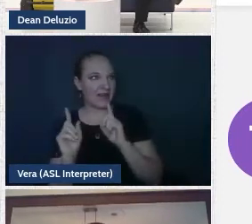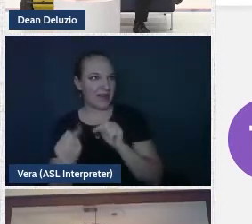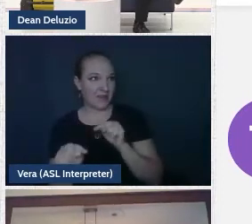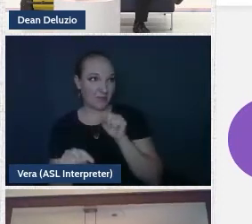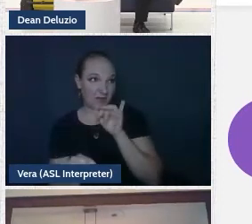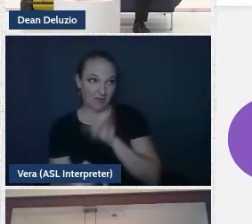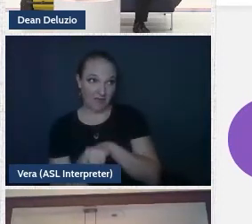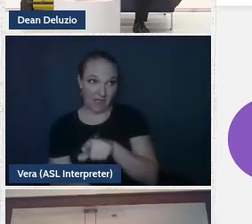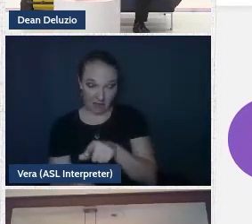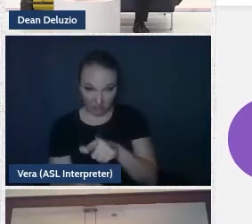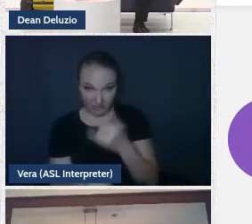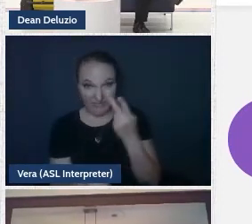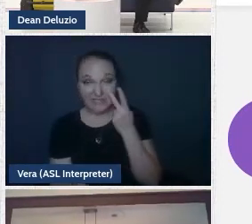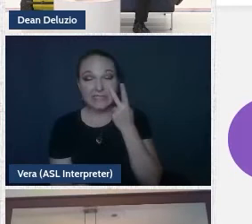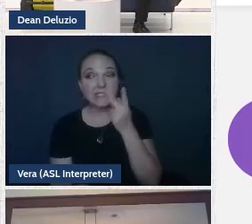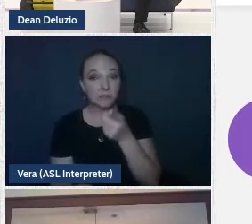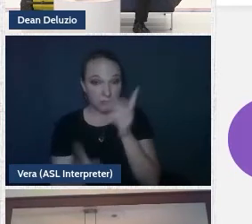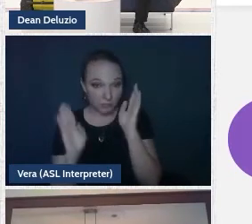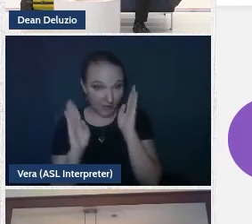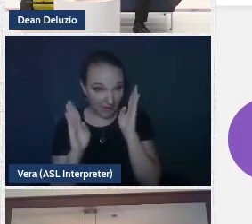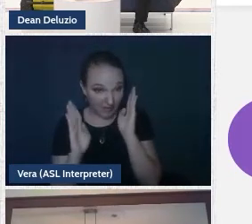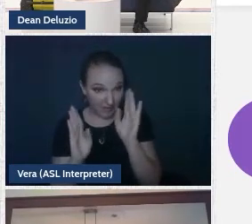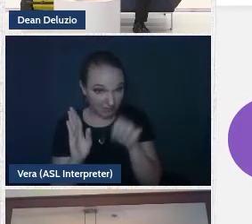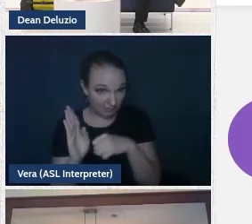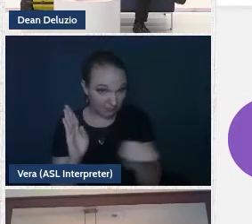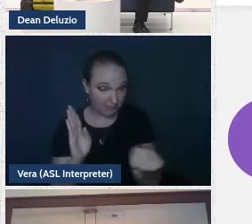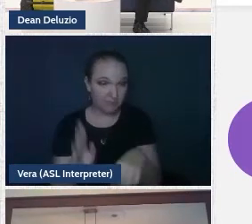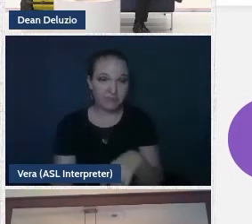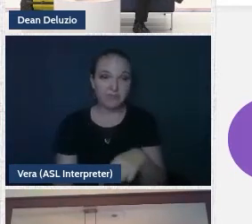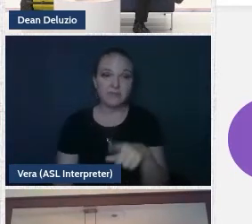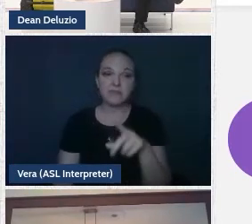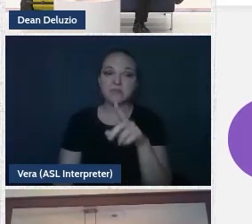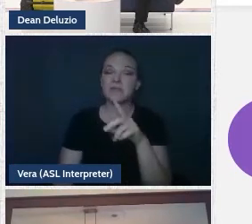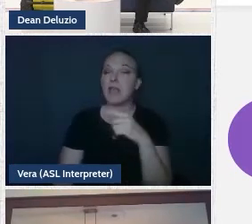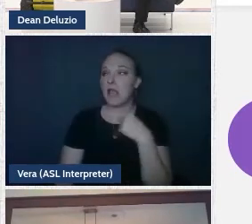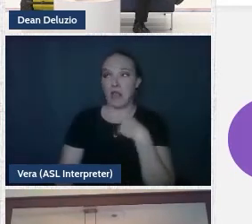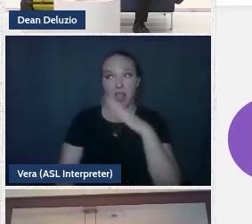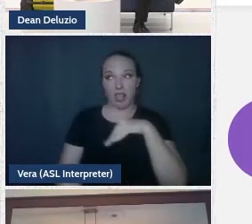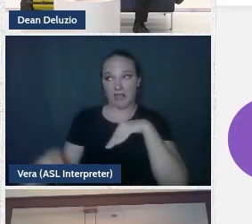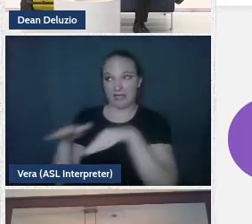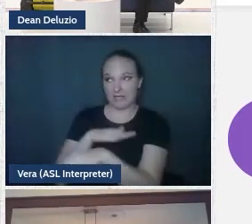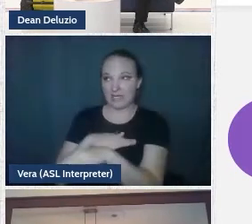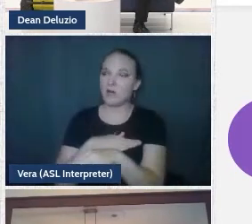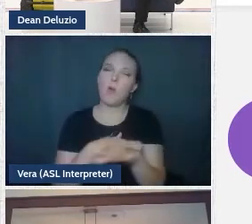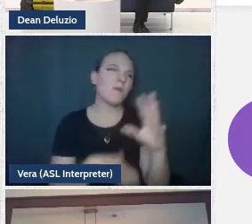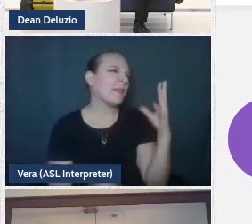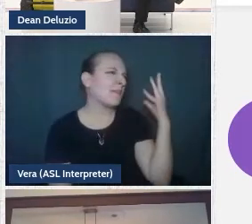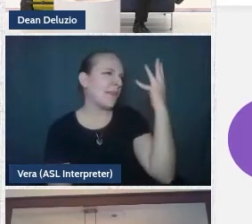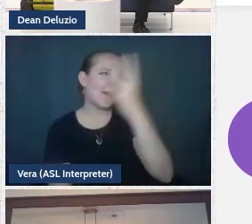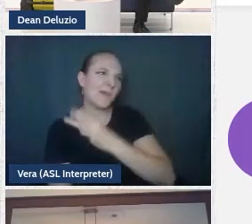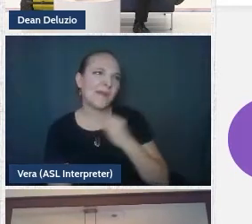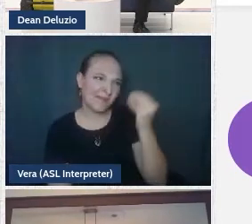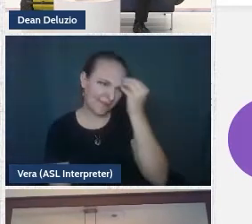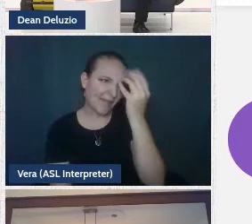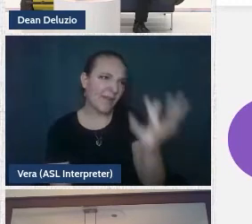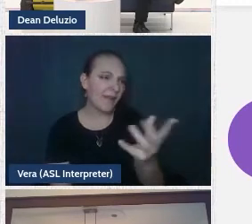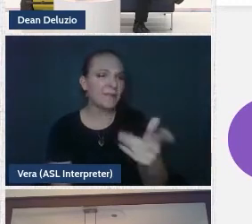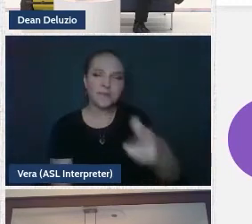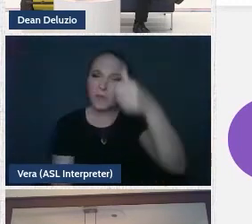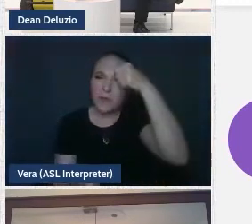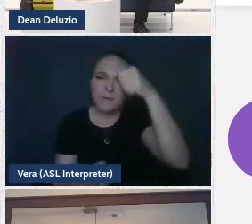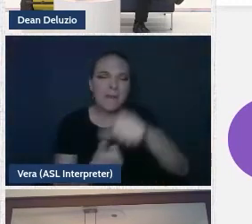I haven't been in there yet, but I was talking to Josh It's Marshall. truly beautiful. If for those of you that remember the old Phys Ed